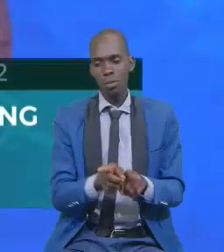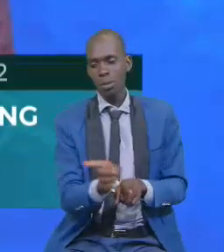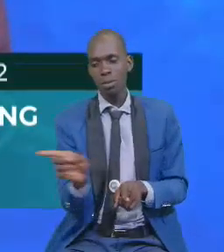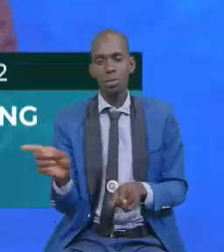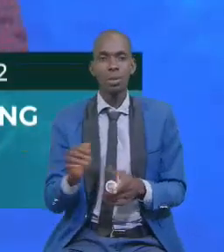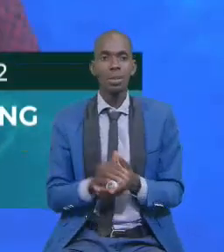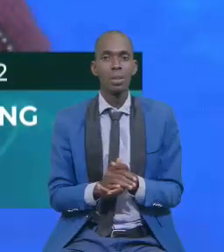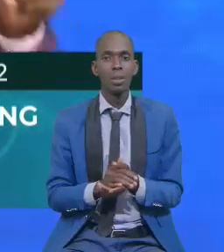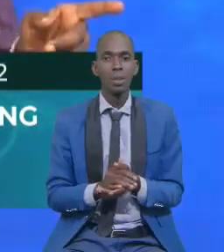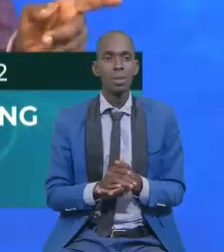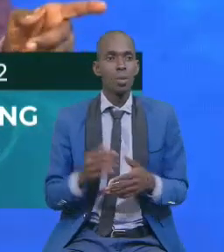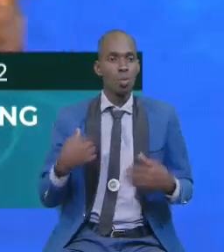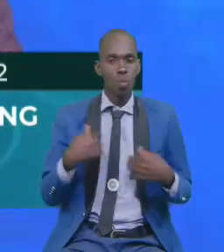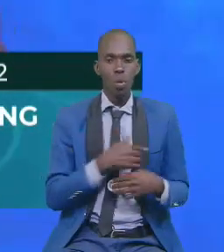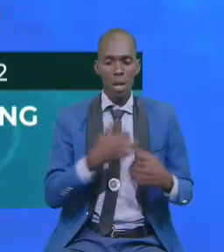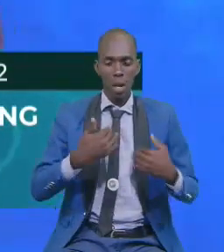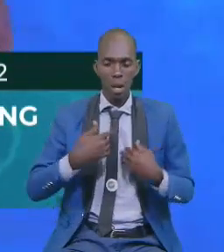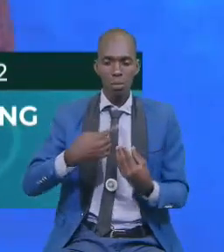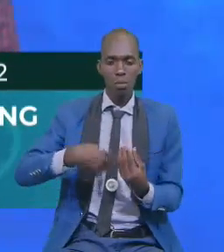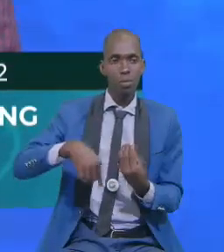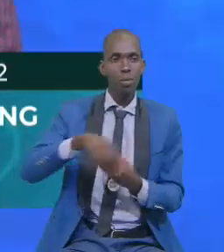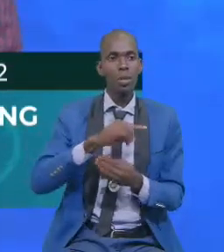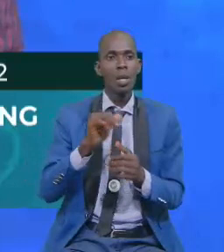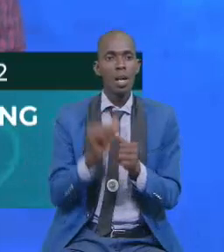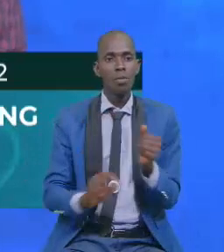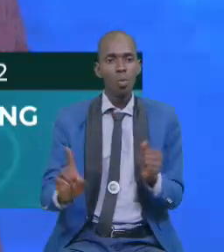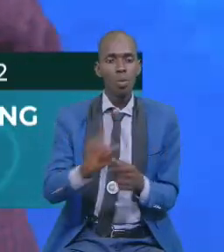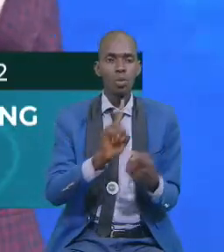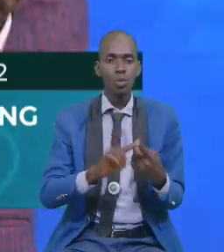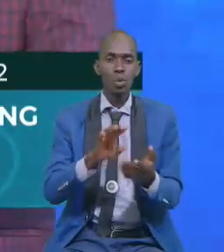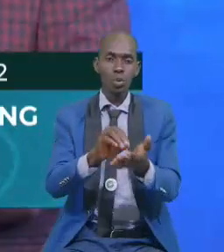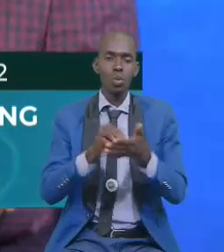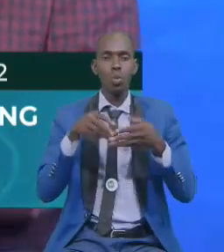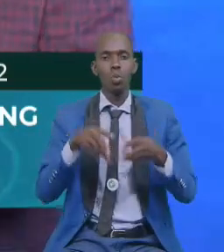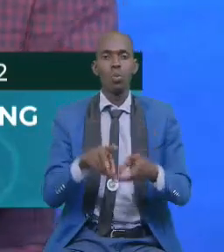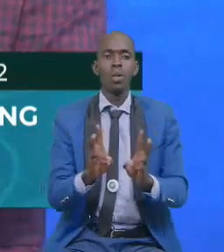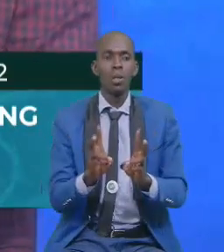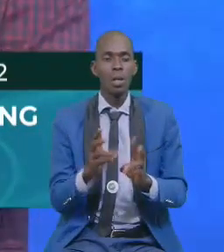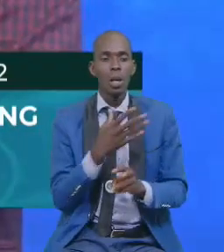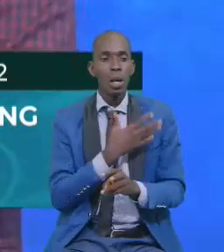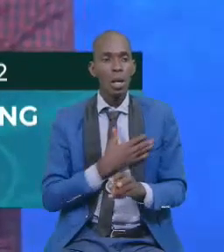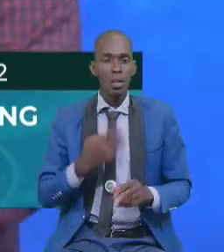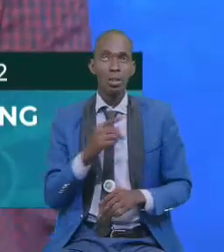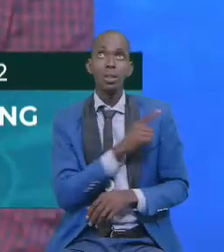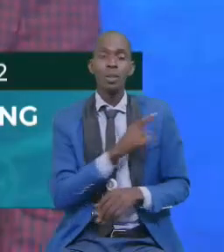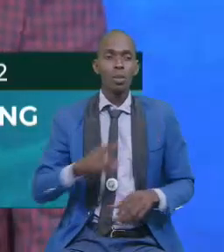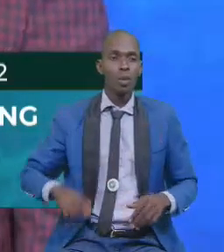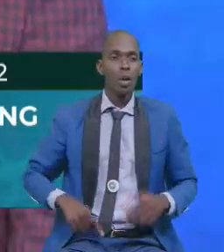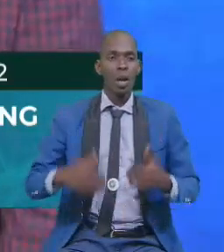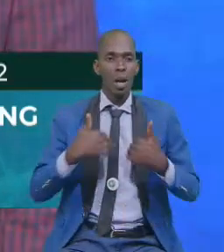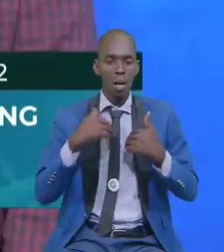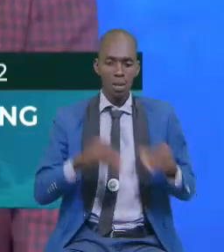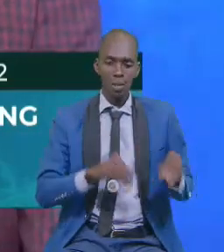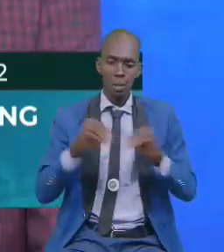We have turned everyone to his own way. And the Lord has laid on